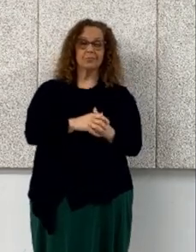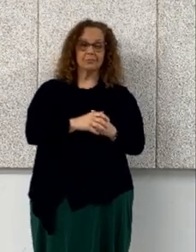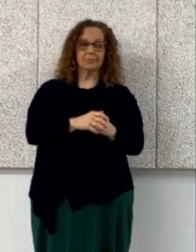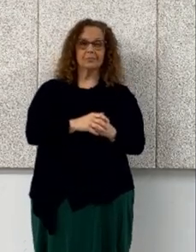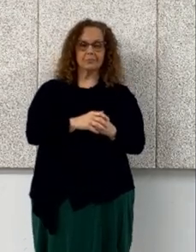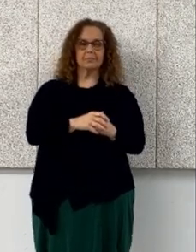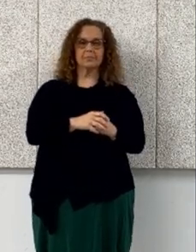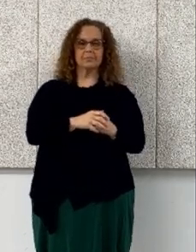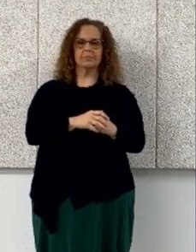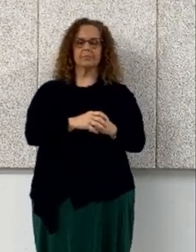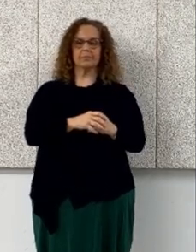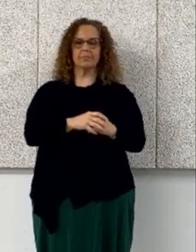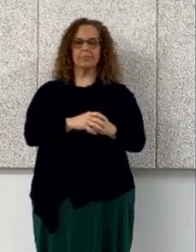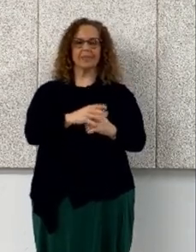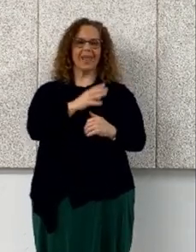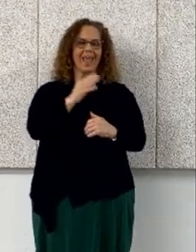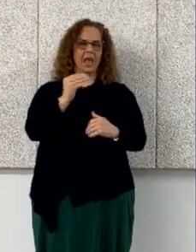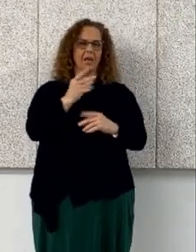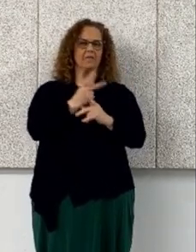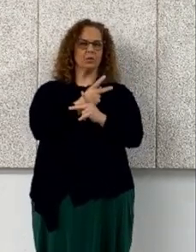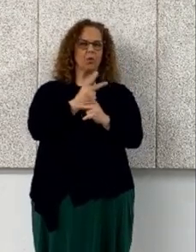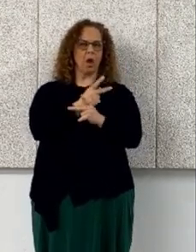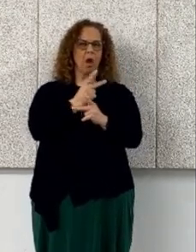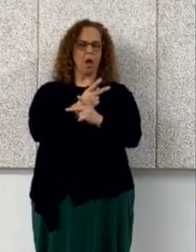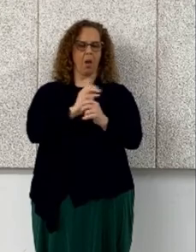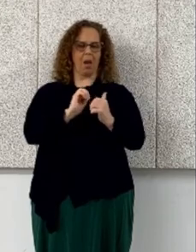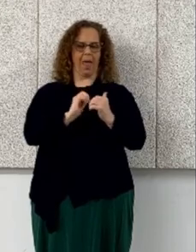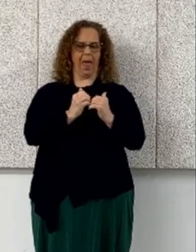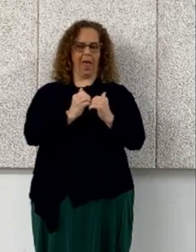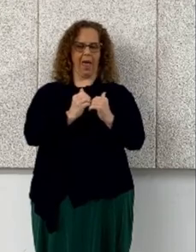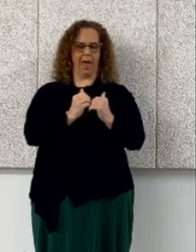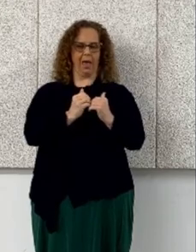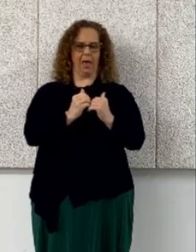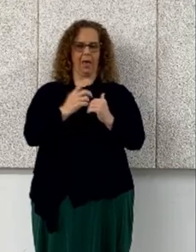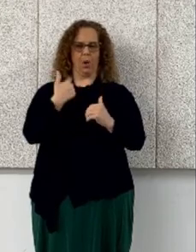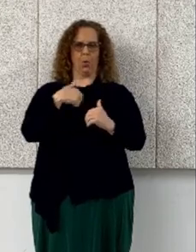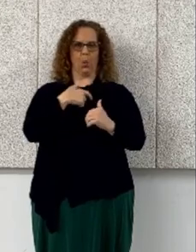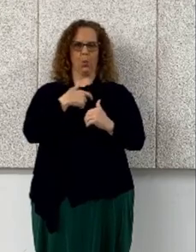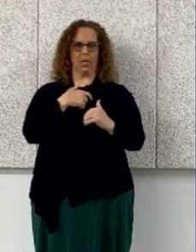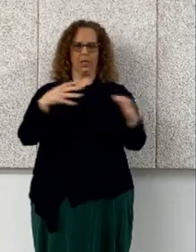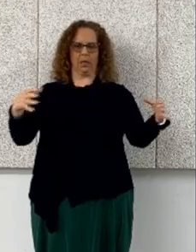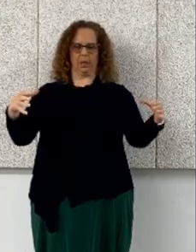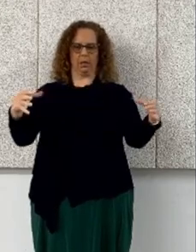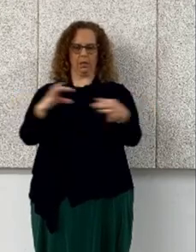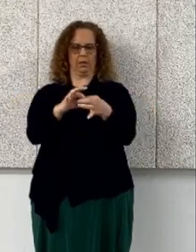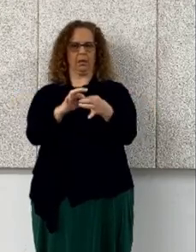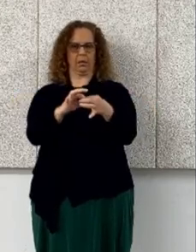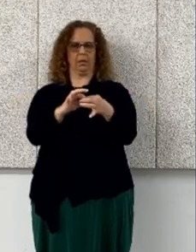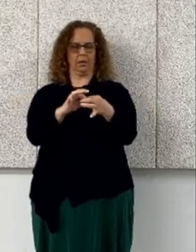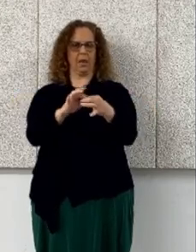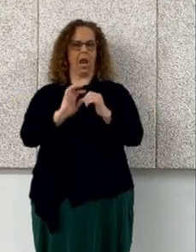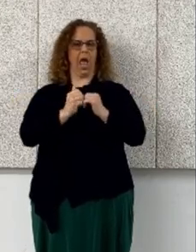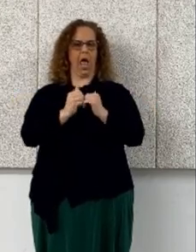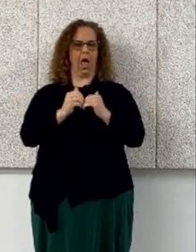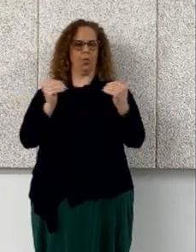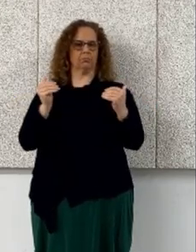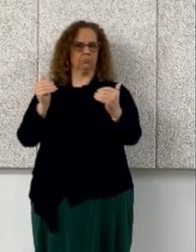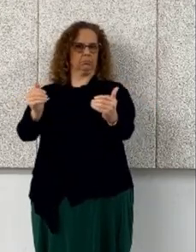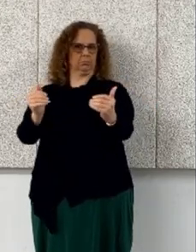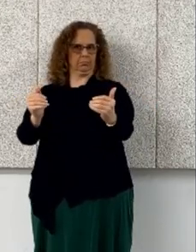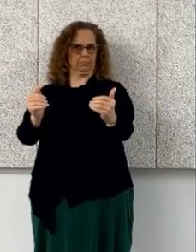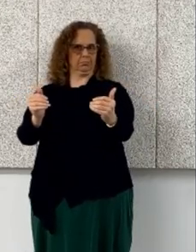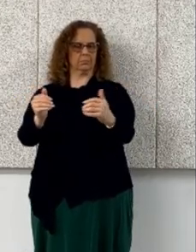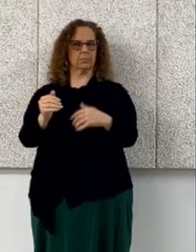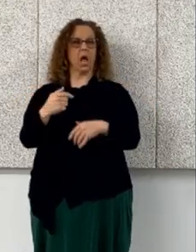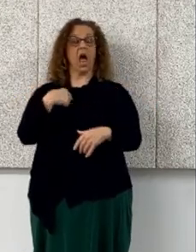then figuring out how we're braiding that together and what is the way to move forward. And I think